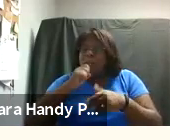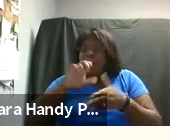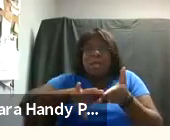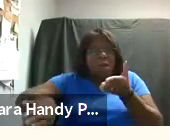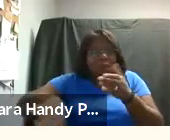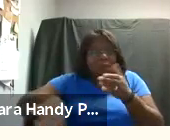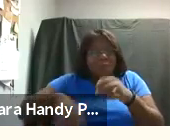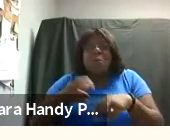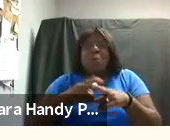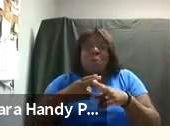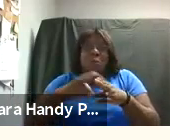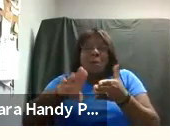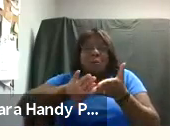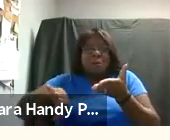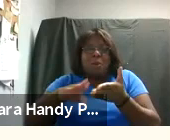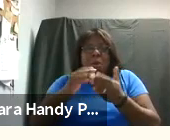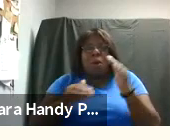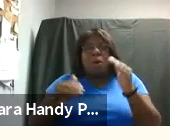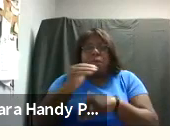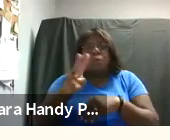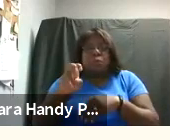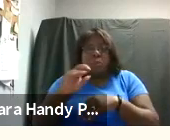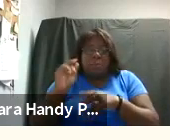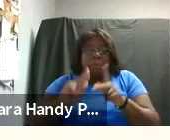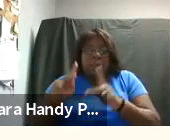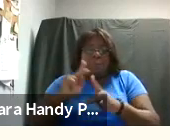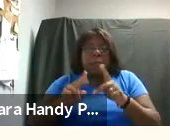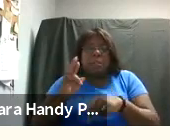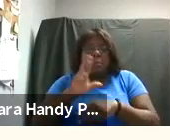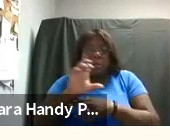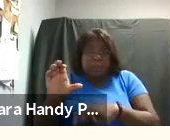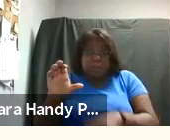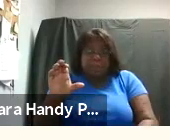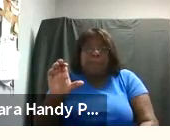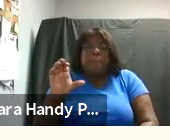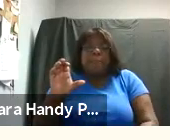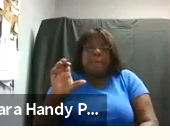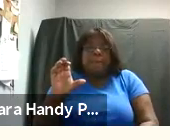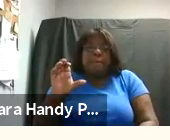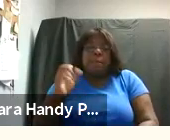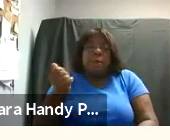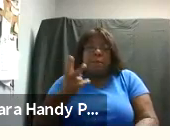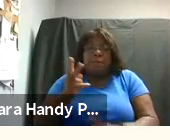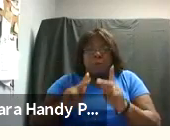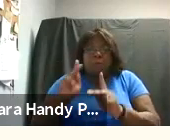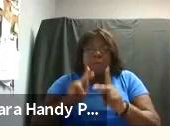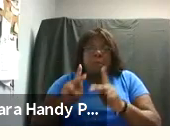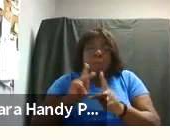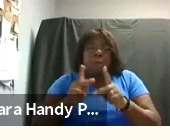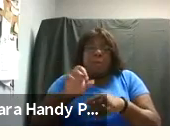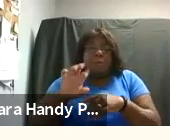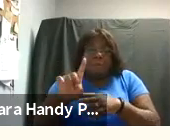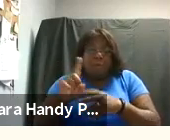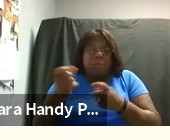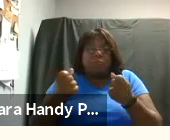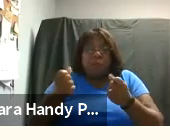furloughed over 200 people at Wilson Workforce, a few people in the field,